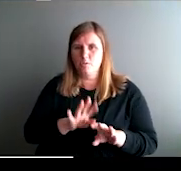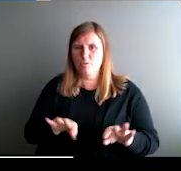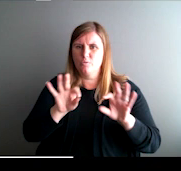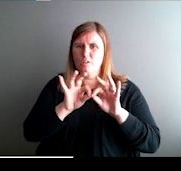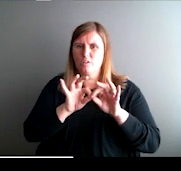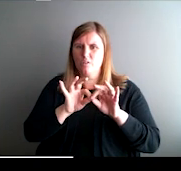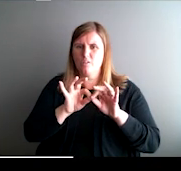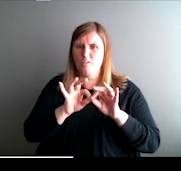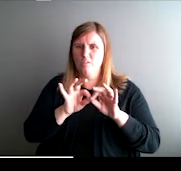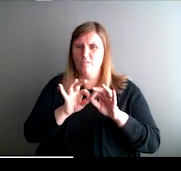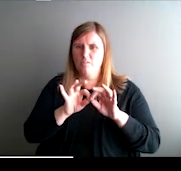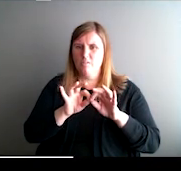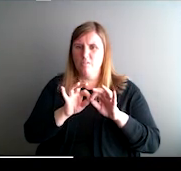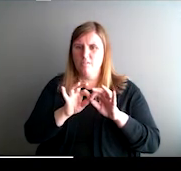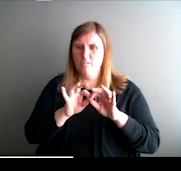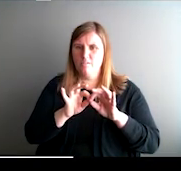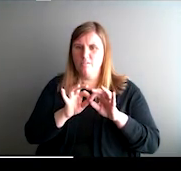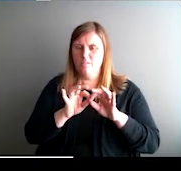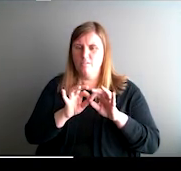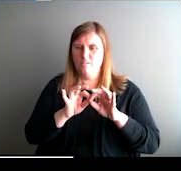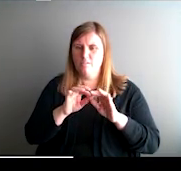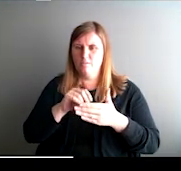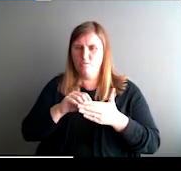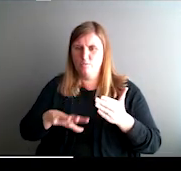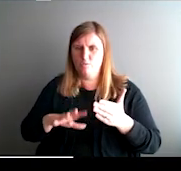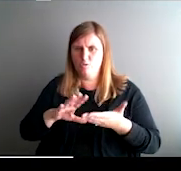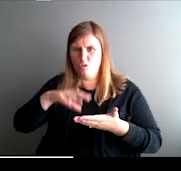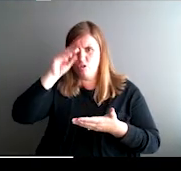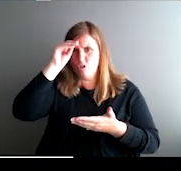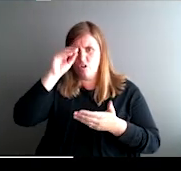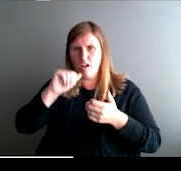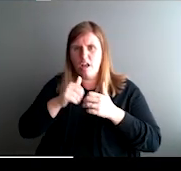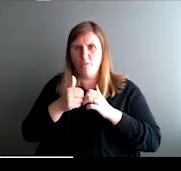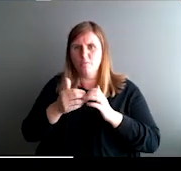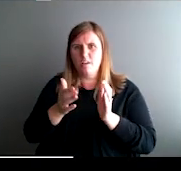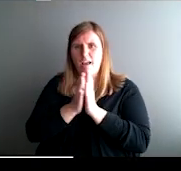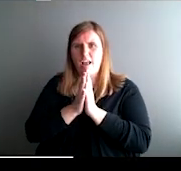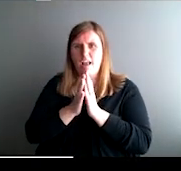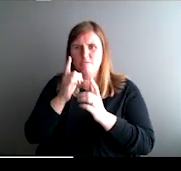critical that students learn to ask for what they want.